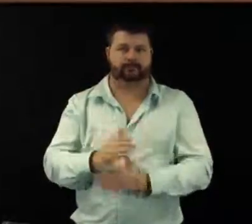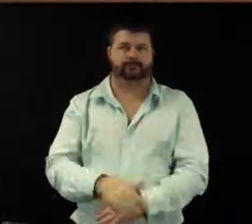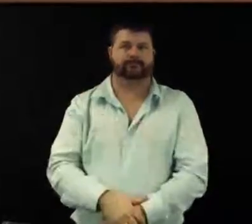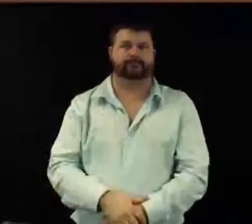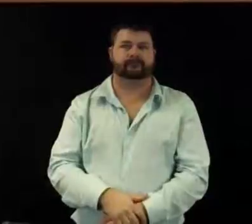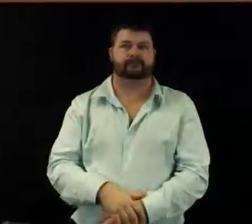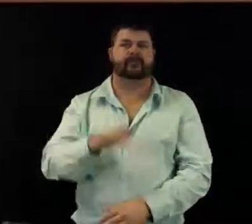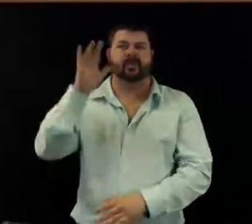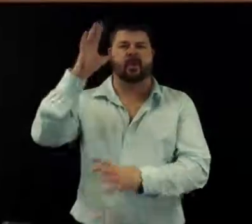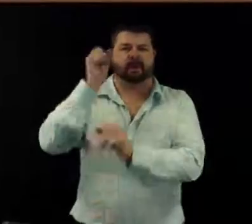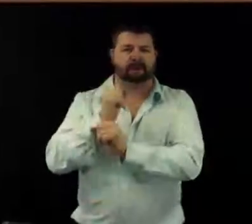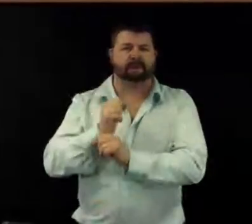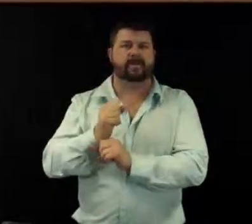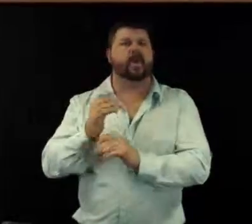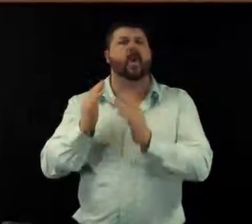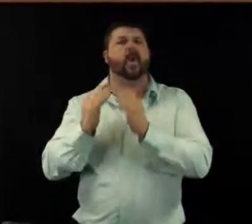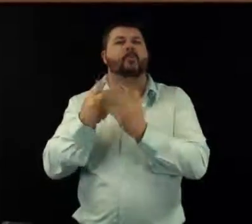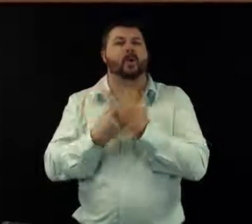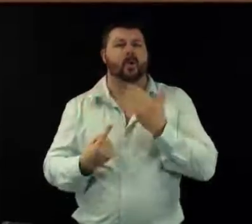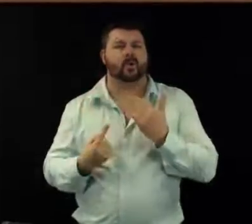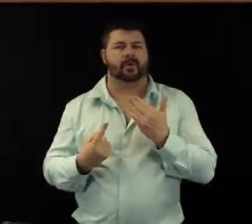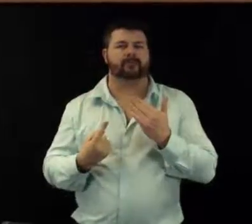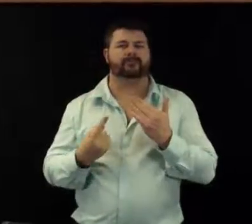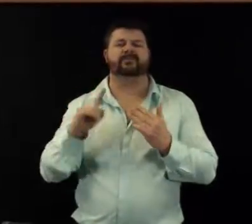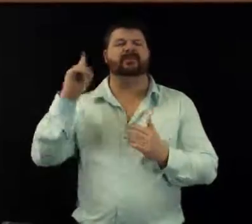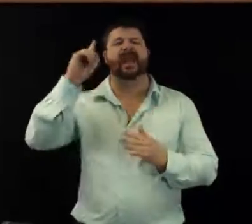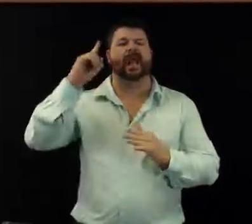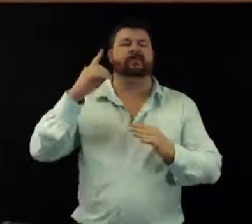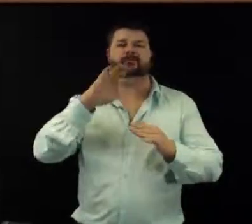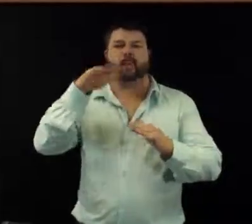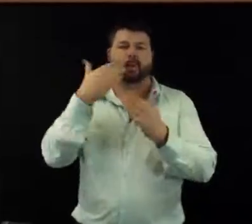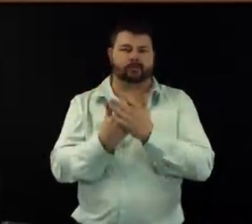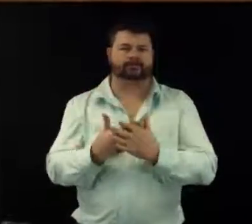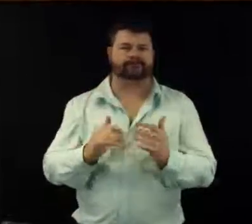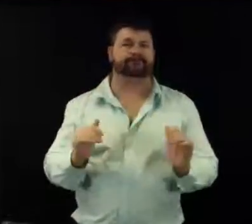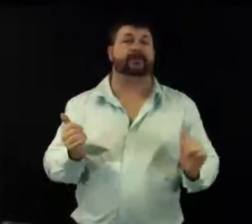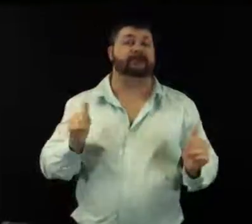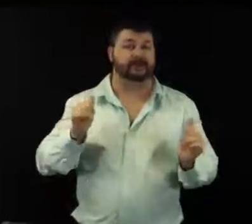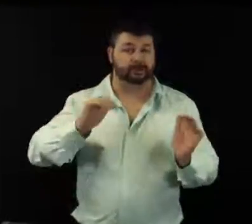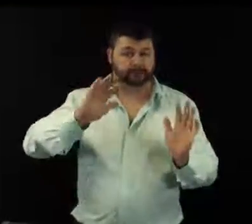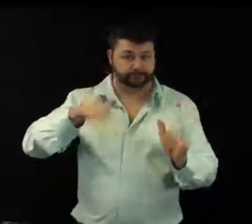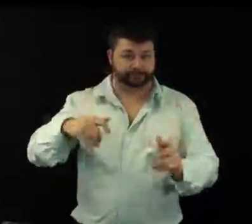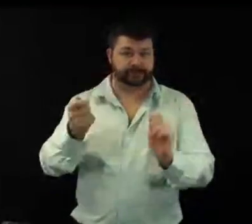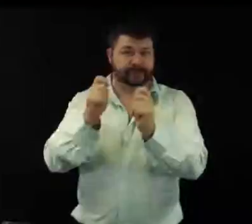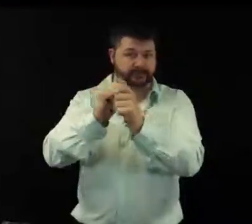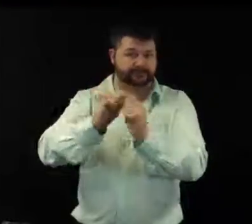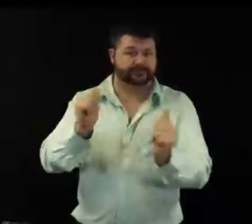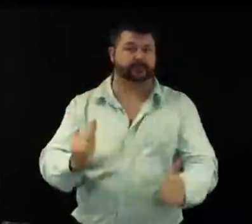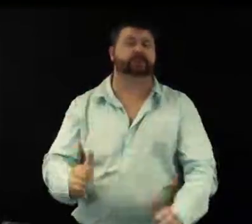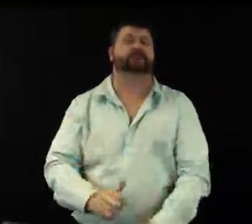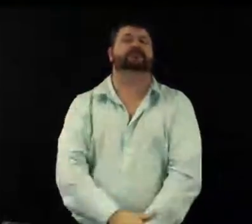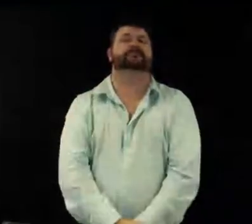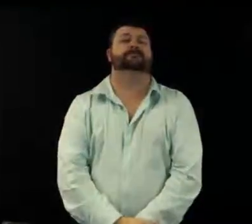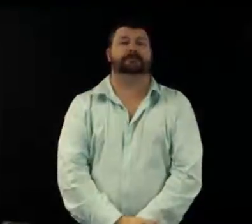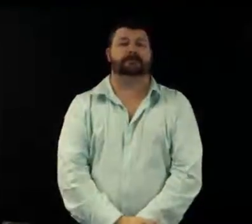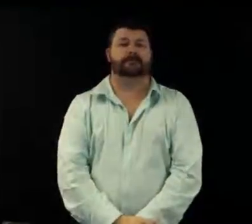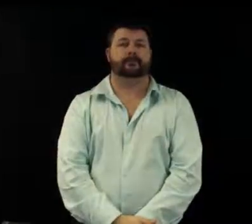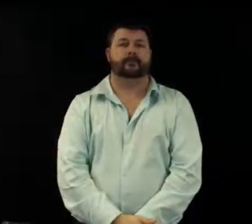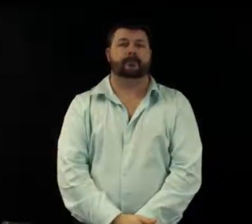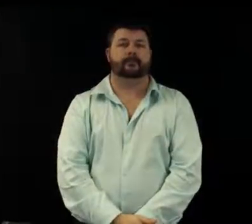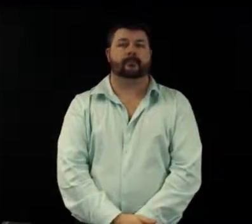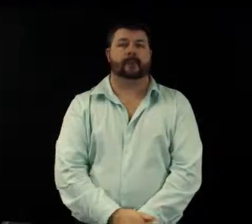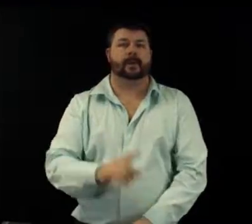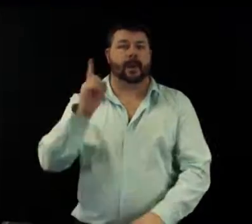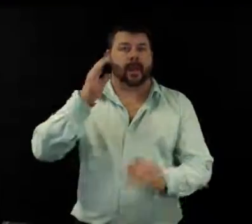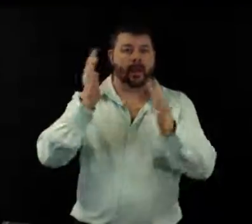off either work or home. To edit your calendars, tap on the Edit button in the top right, then tap on the calendar you